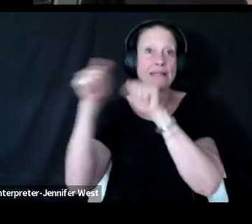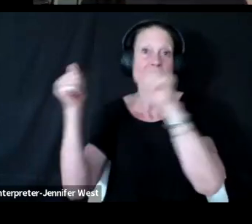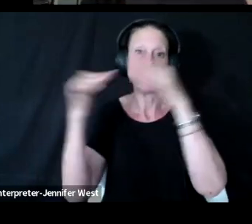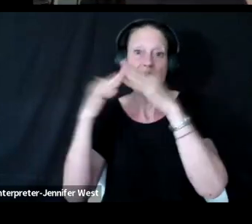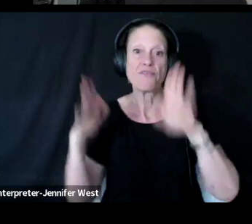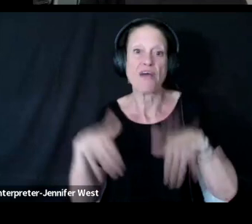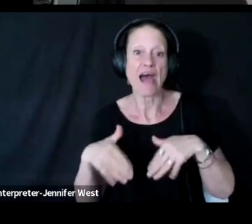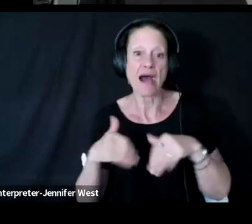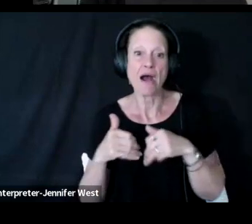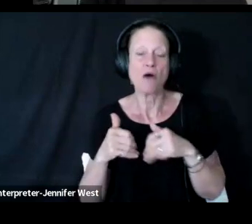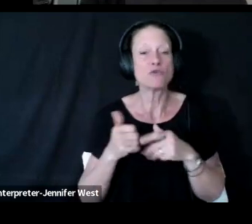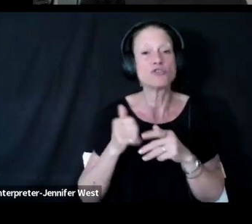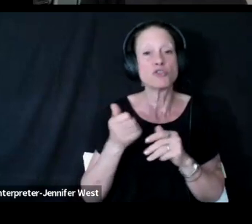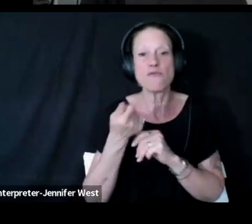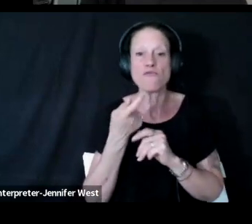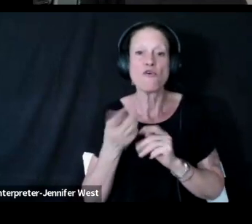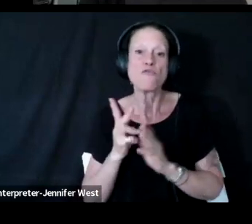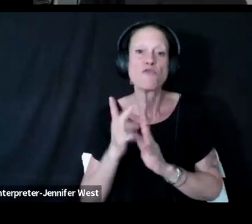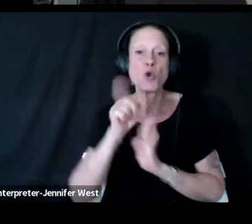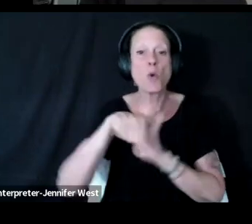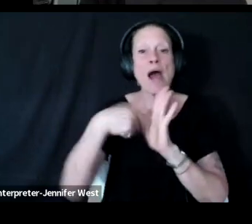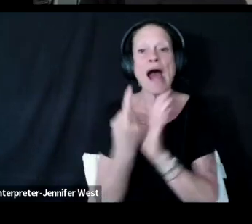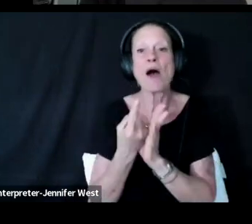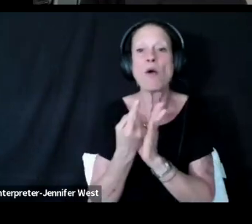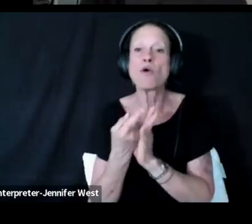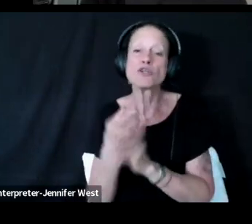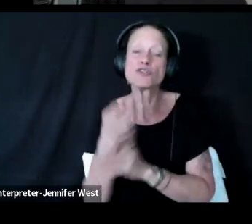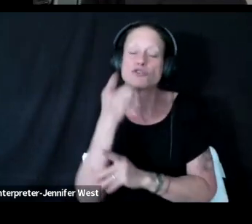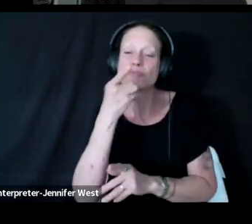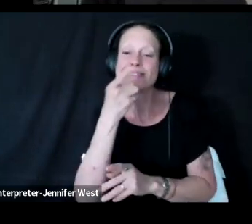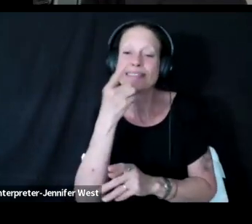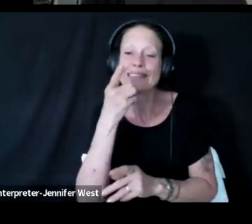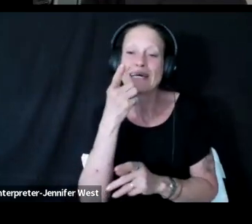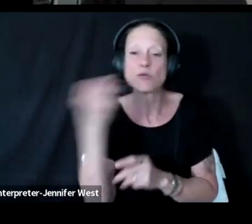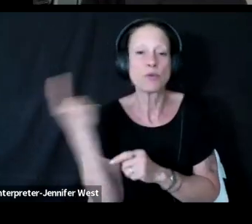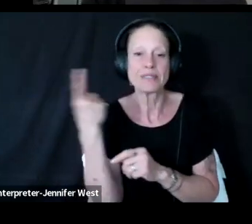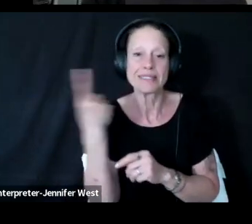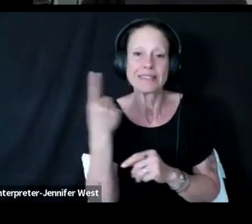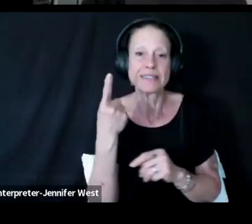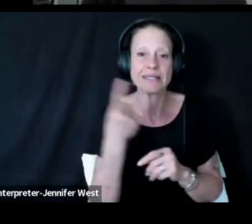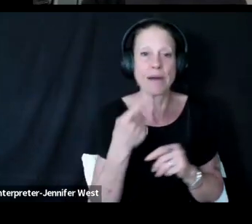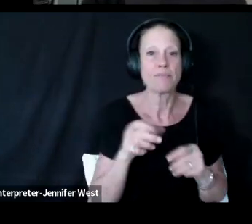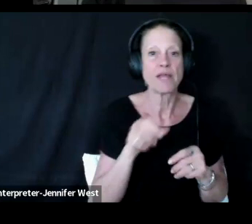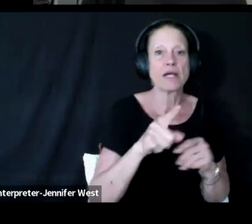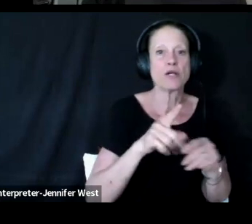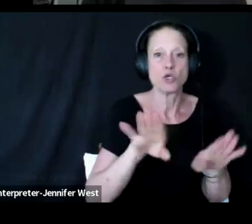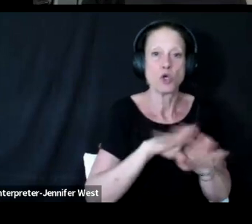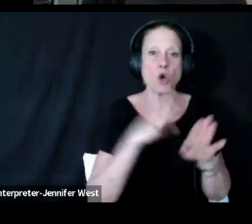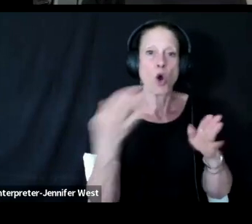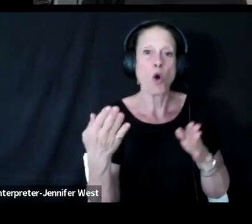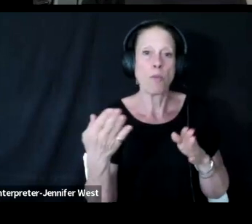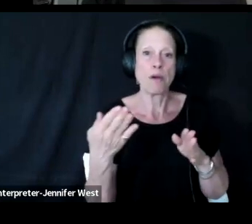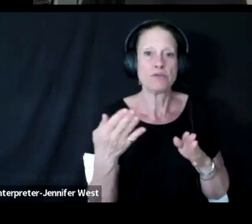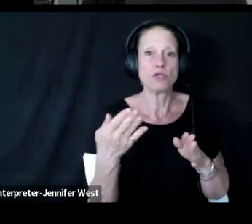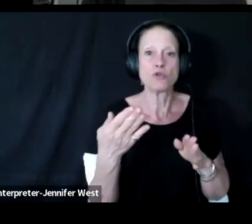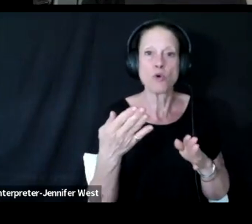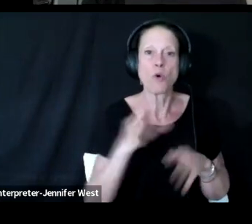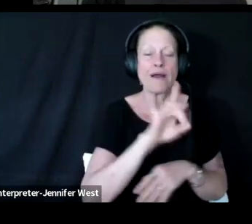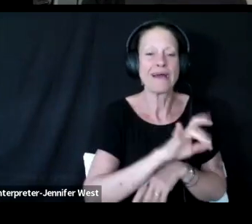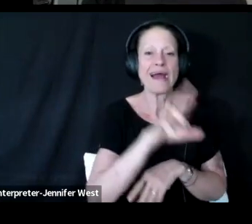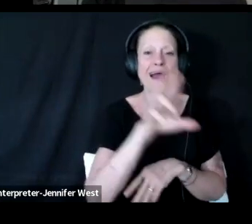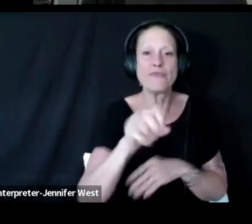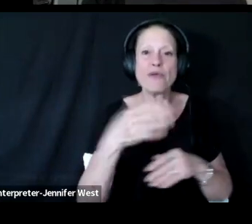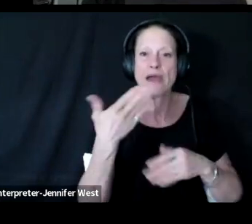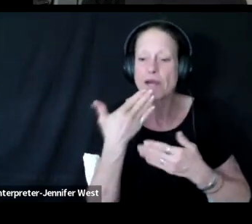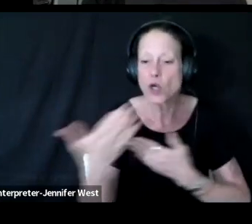do everything step by step. Here's an example of Danny's morning routine. Open her door at 8:30, say, "Good morning, Danny." She will